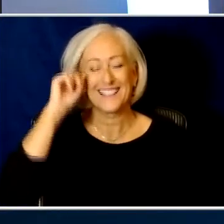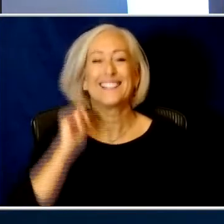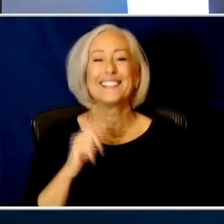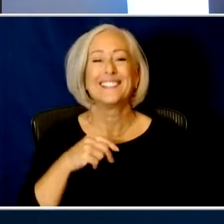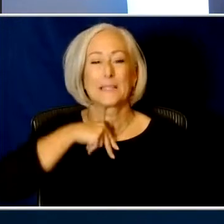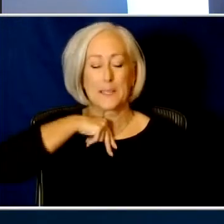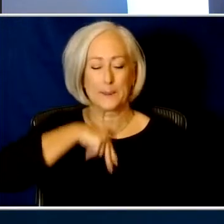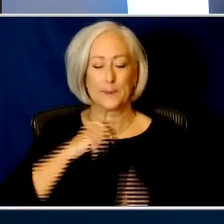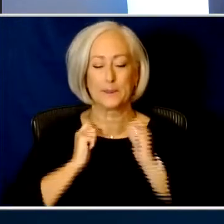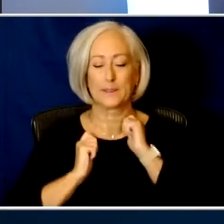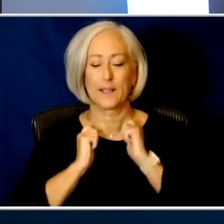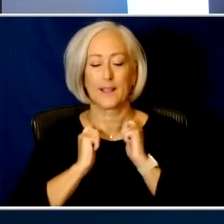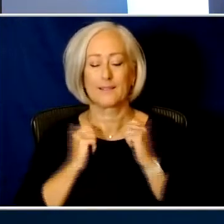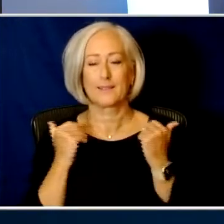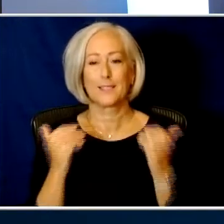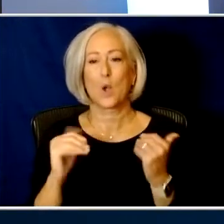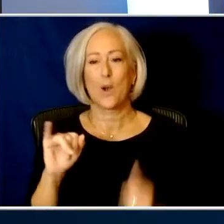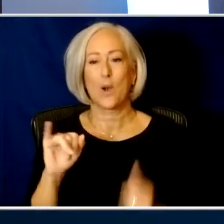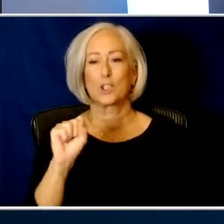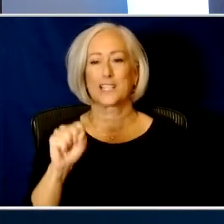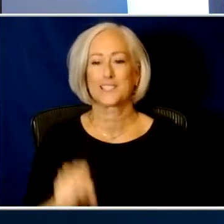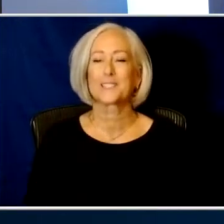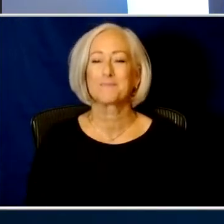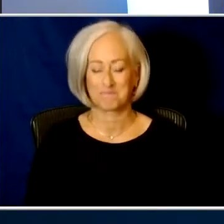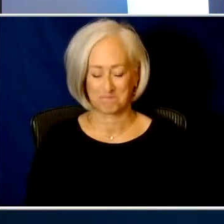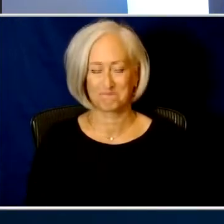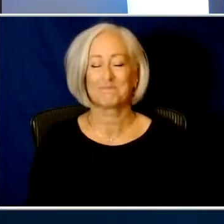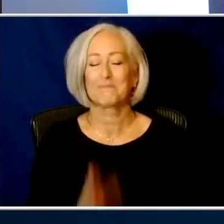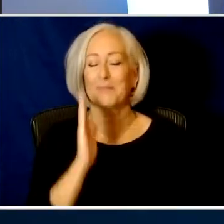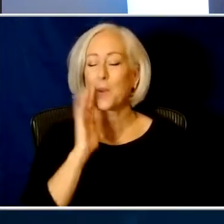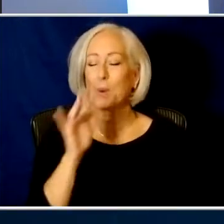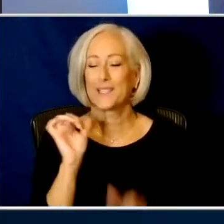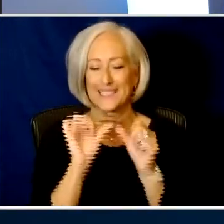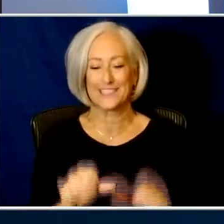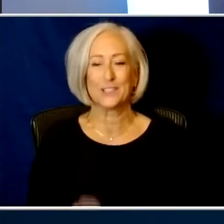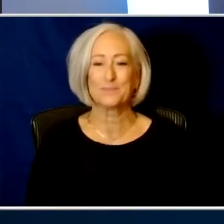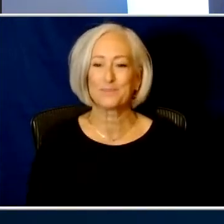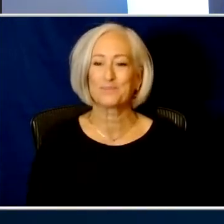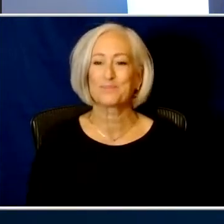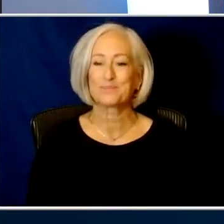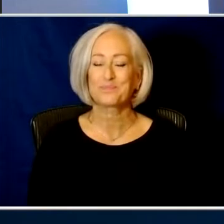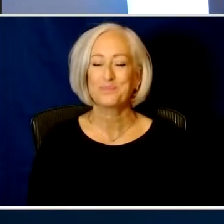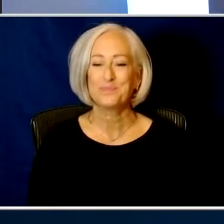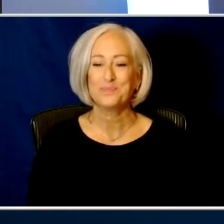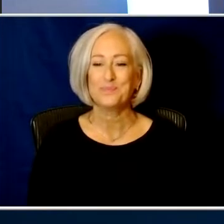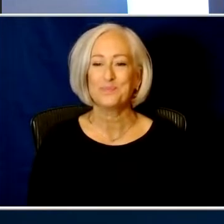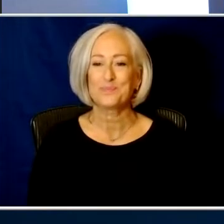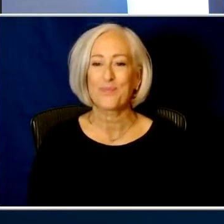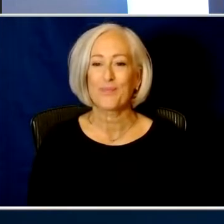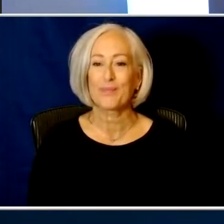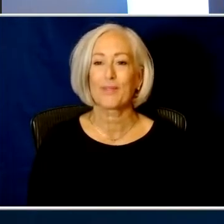little in short supply. And so you're going to get the Pfizer vaccination as I did, and here we go. All right, ready? Yeah. 1, 2,